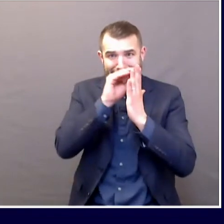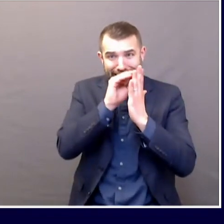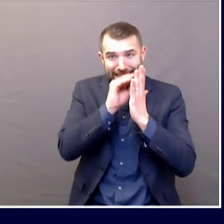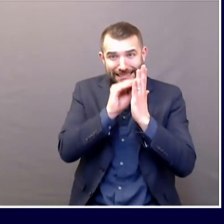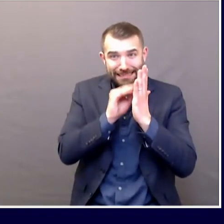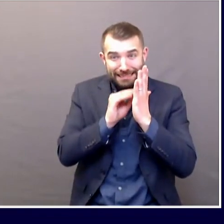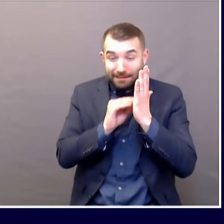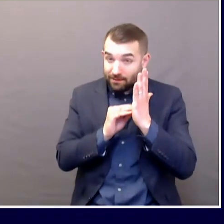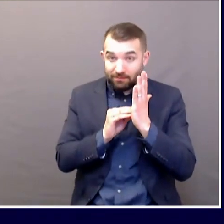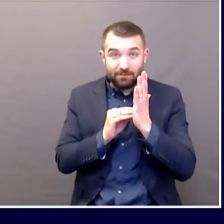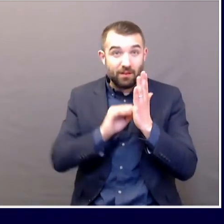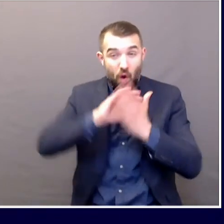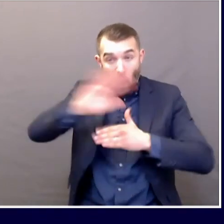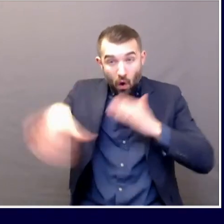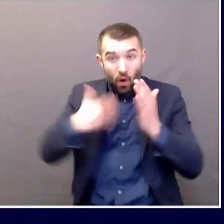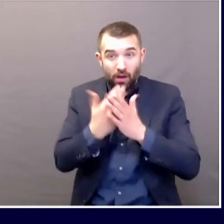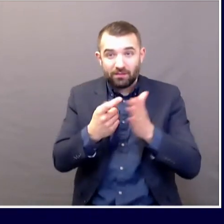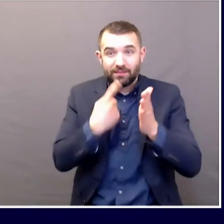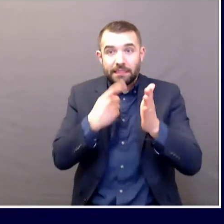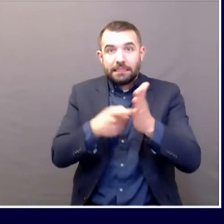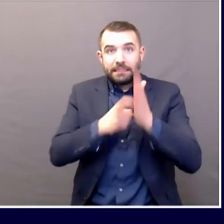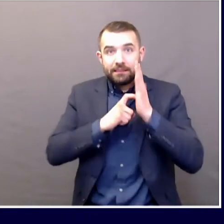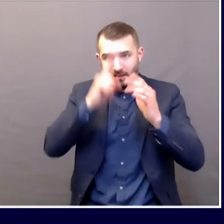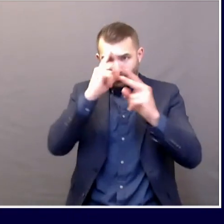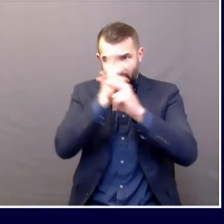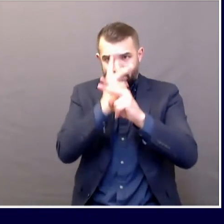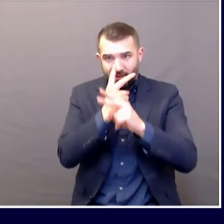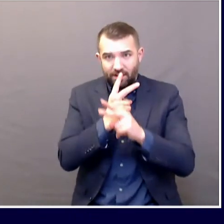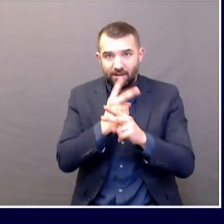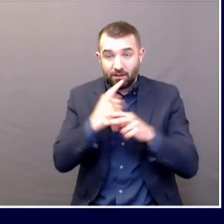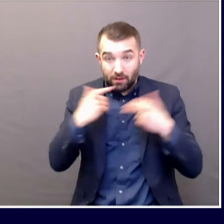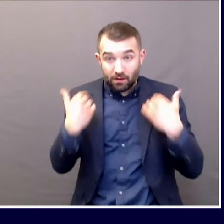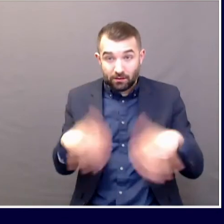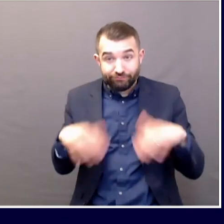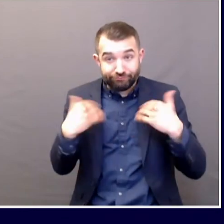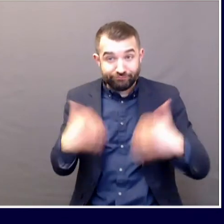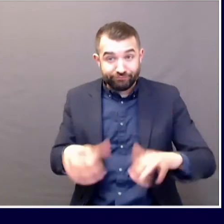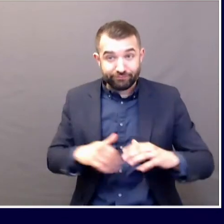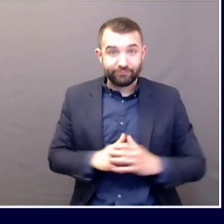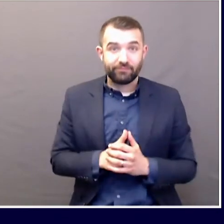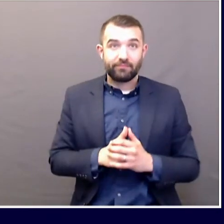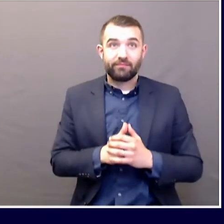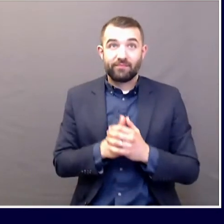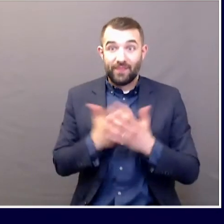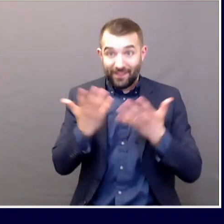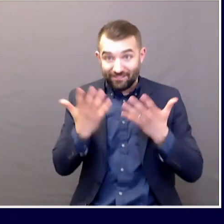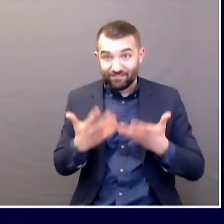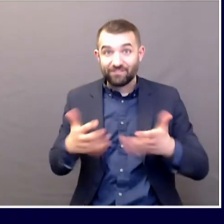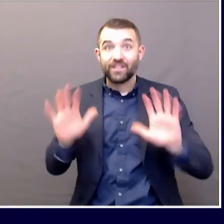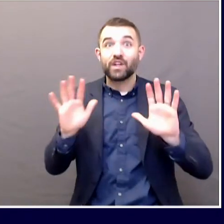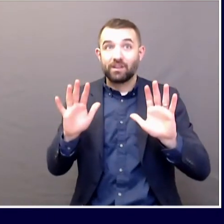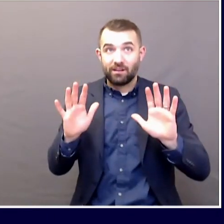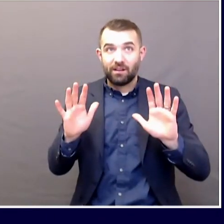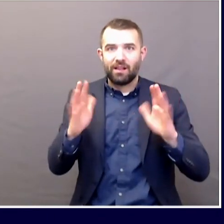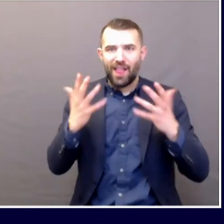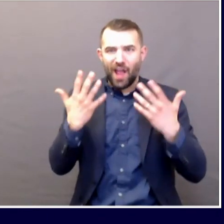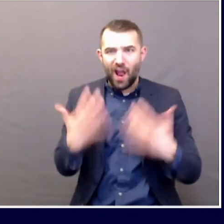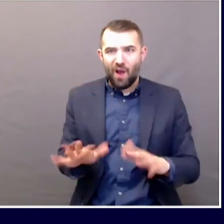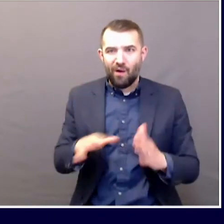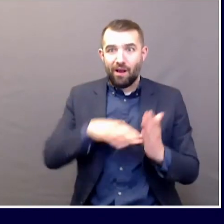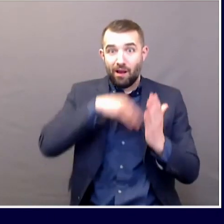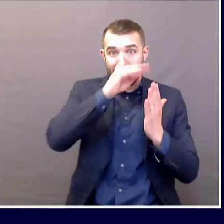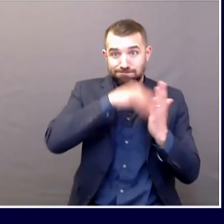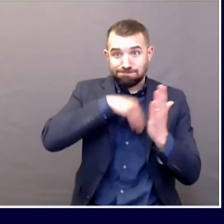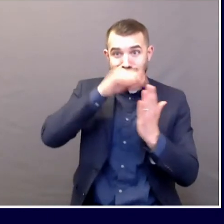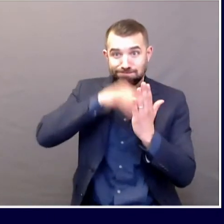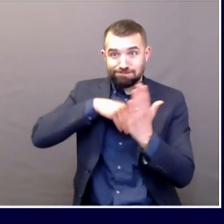lot of computational power. And when that sequence has been divined, it's when it's been completely categorized,